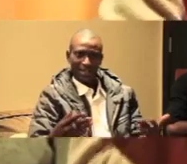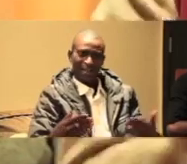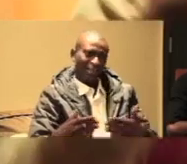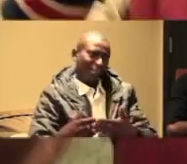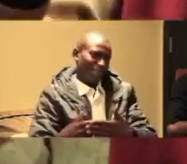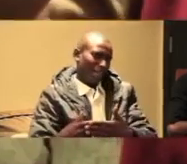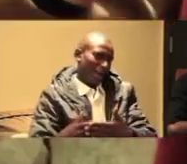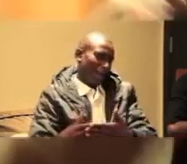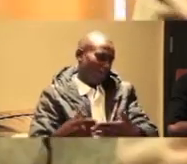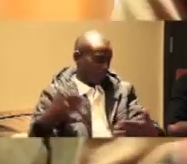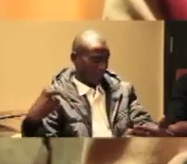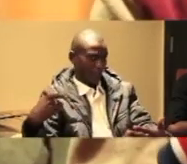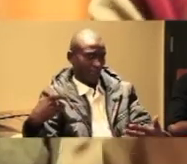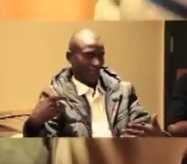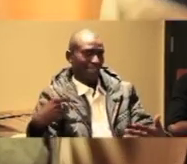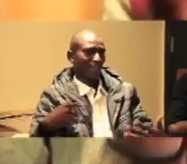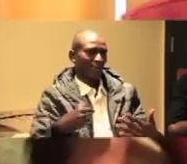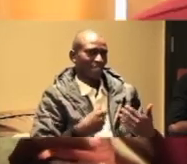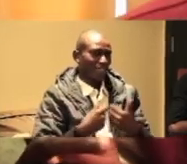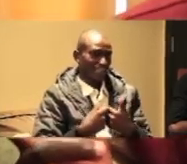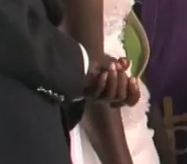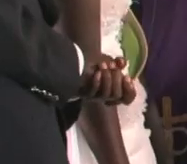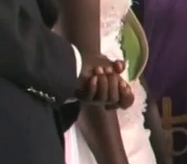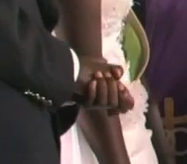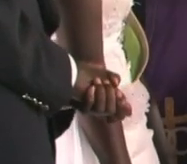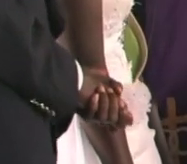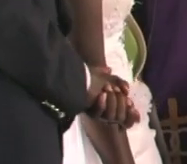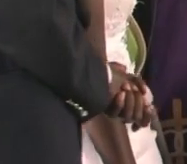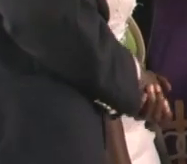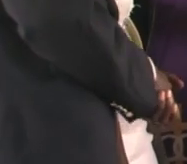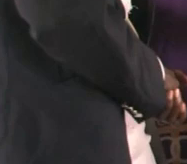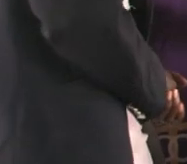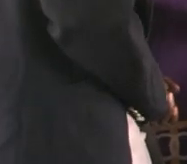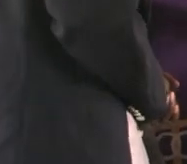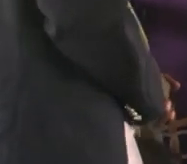because before there was a challenge because